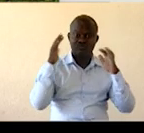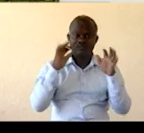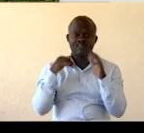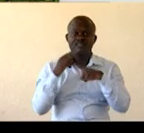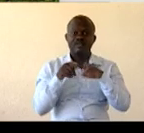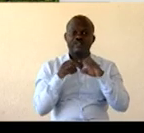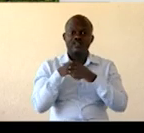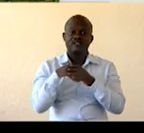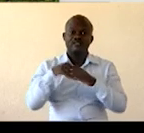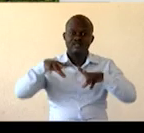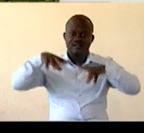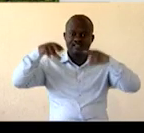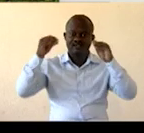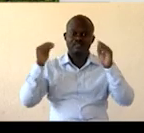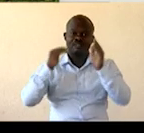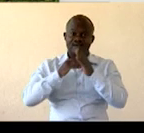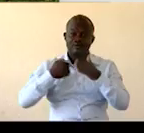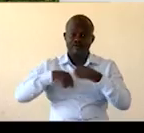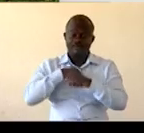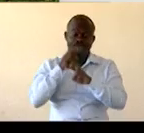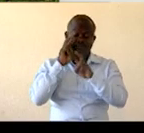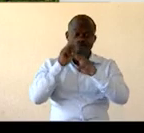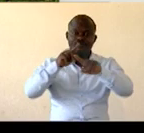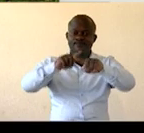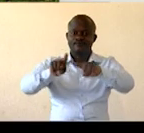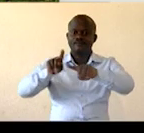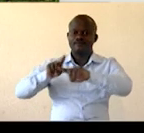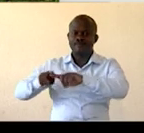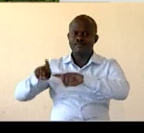plants, then we can see different